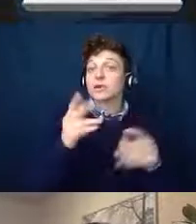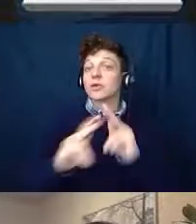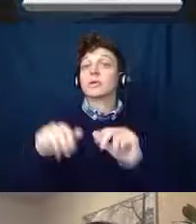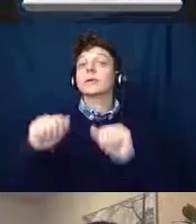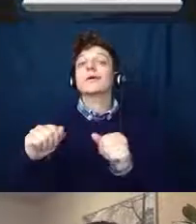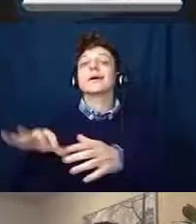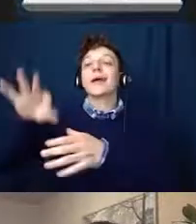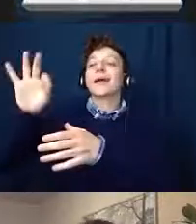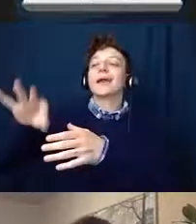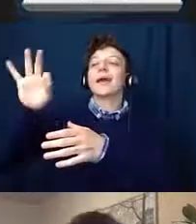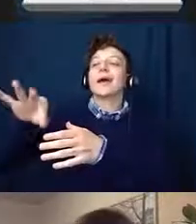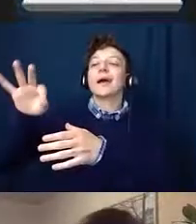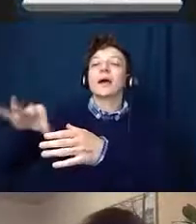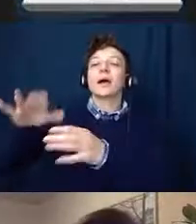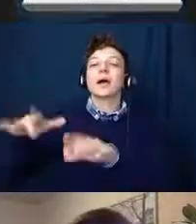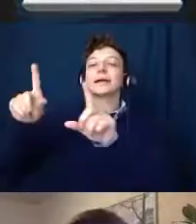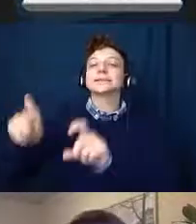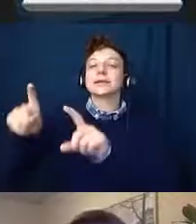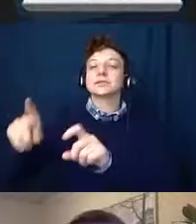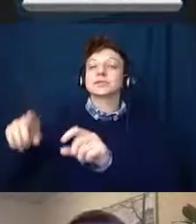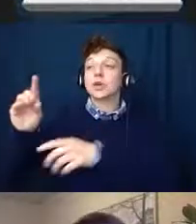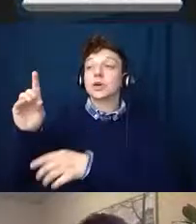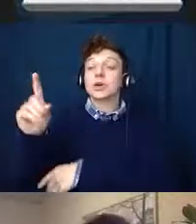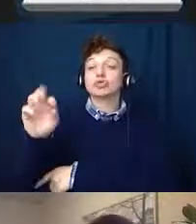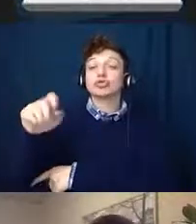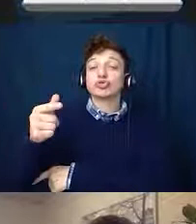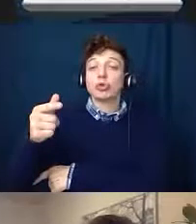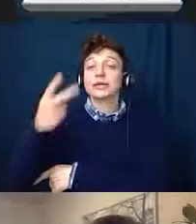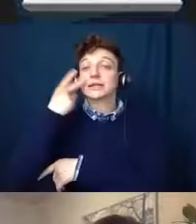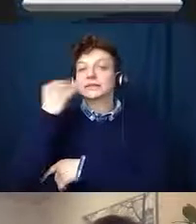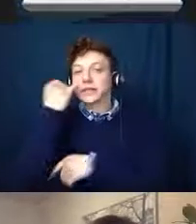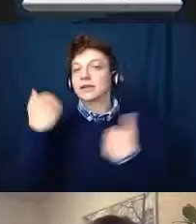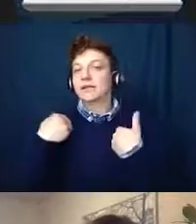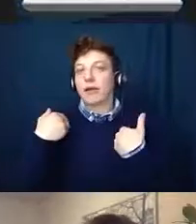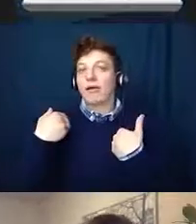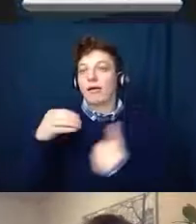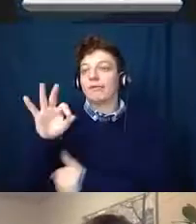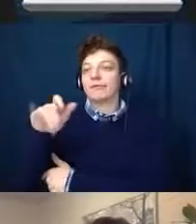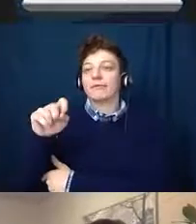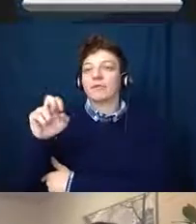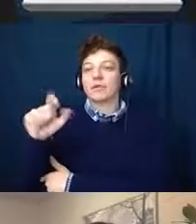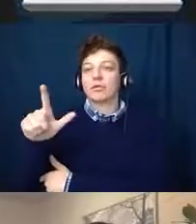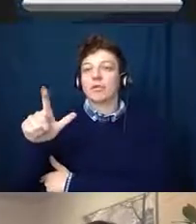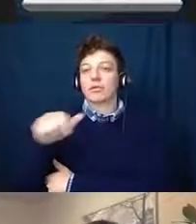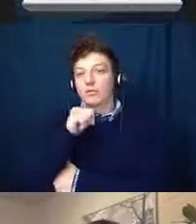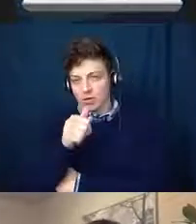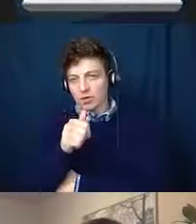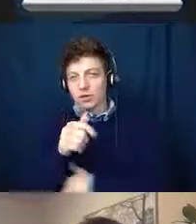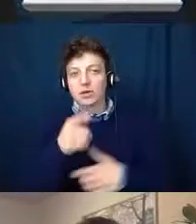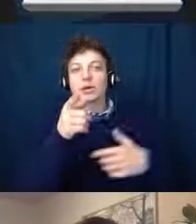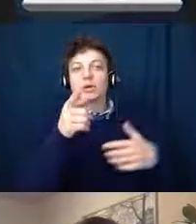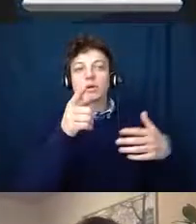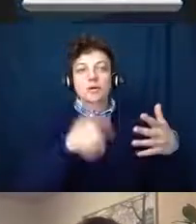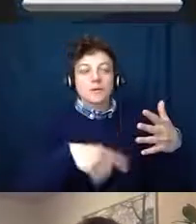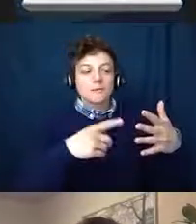fentanyl is present in the drug they're about to use. Clean syringes, as I mentioned earlier,